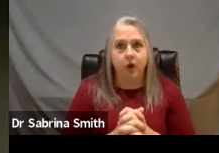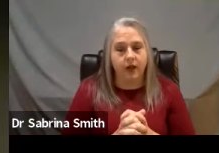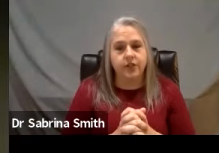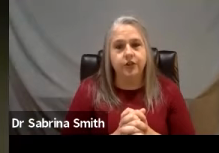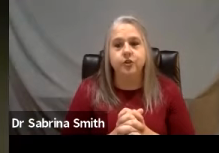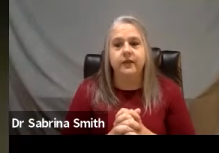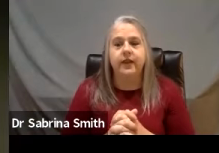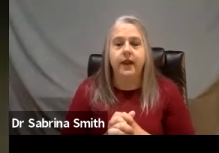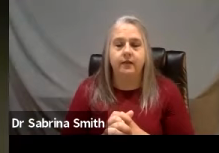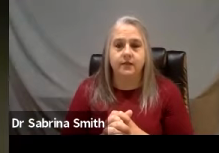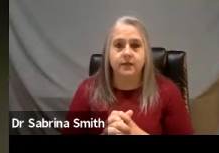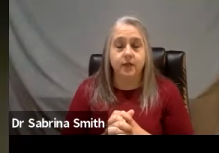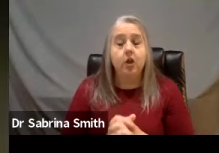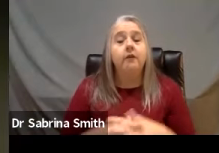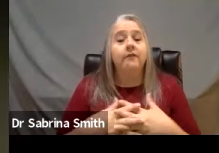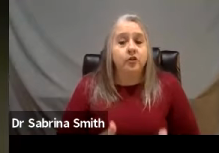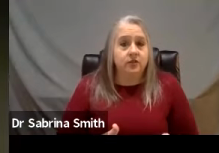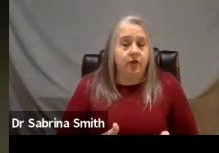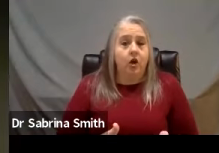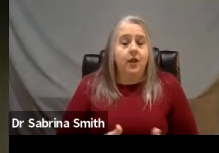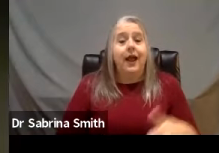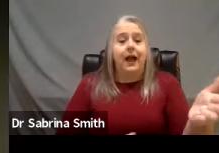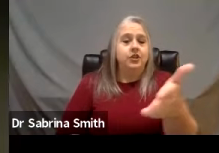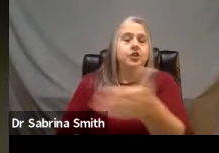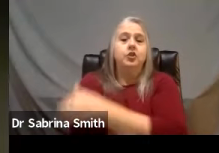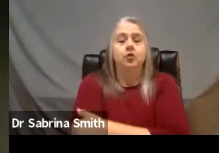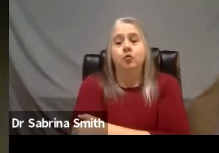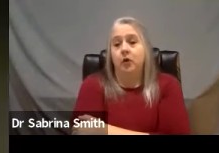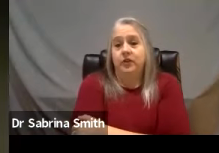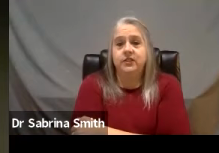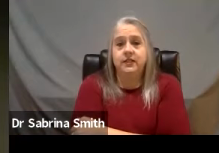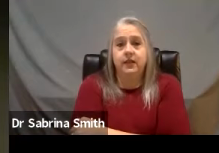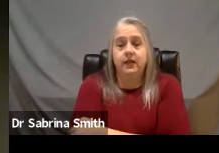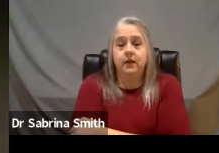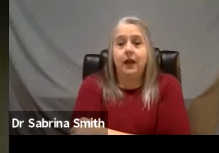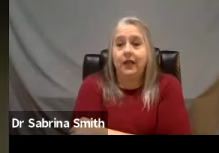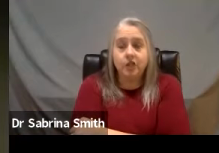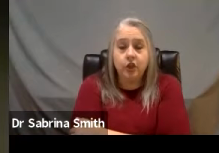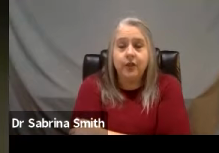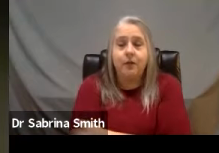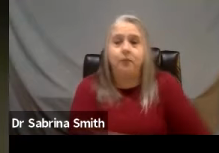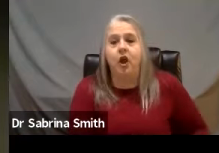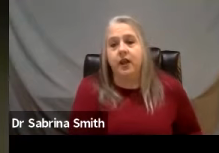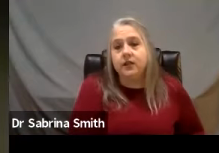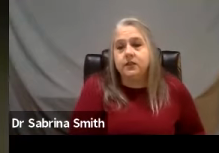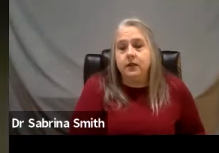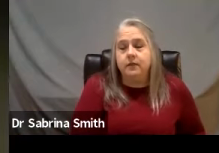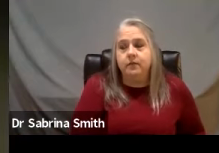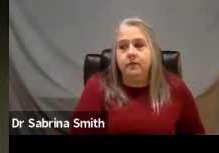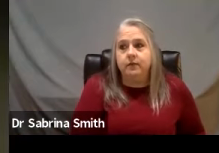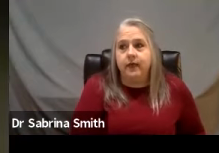your own product and you're doing that analysis. First of all, I should do what we just did. I should look at my